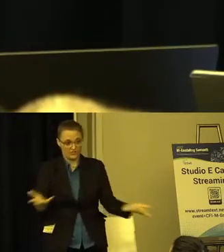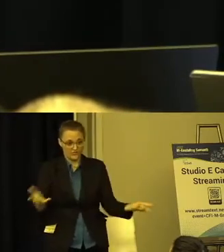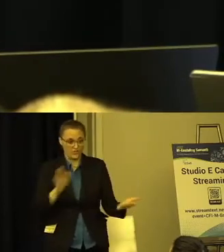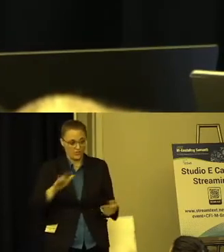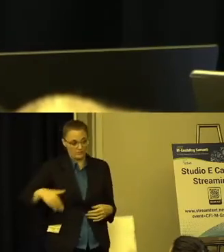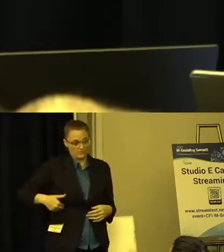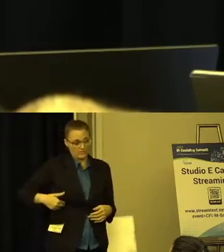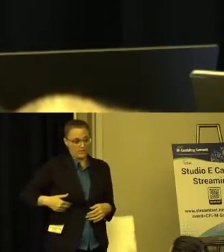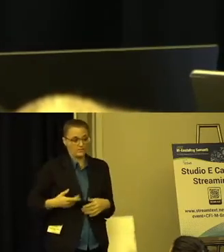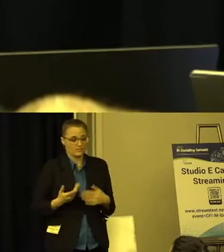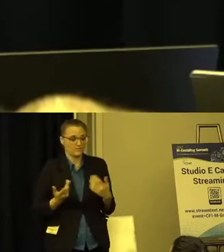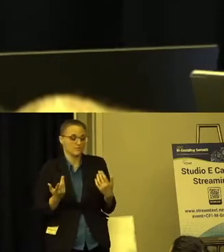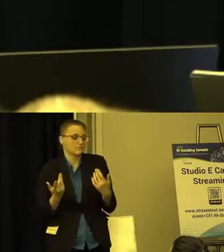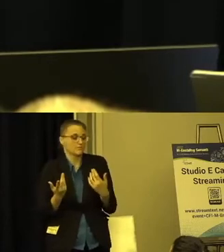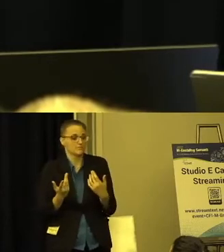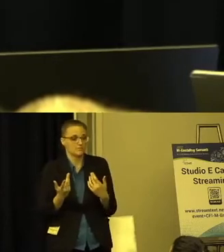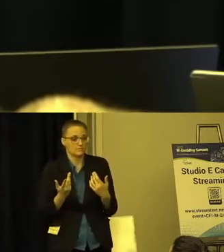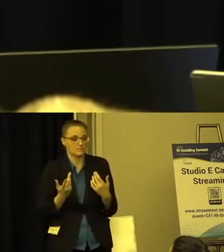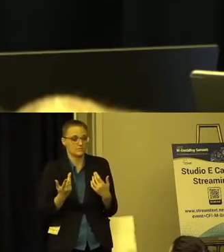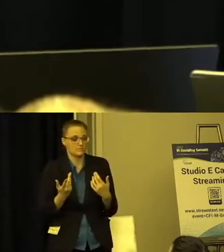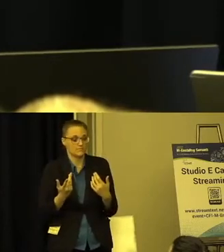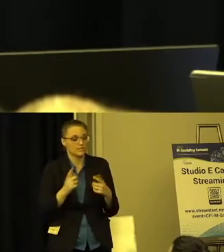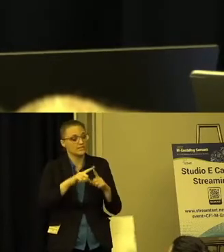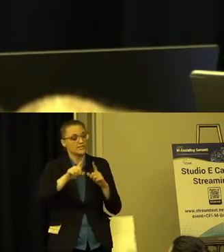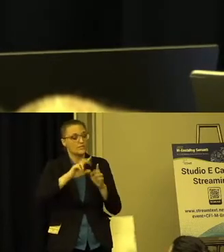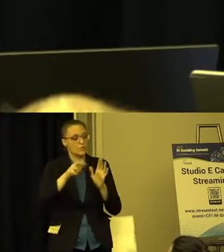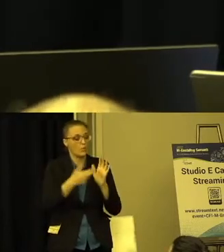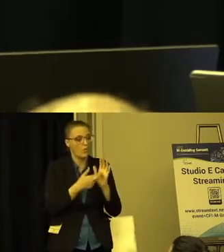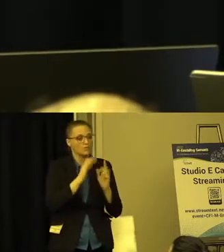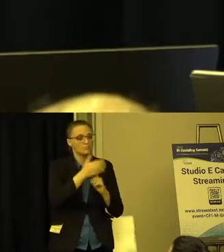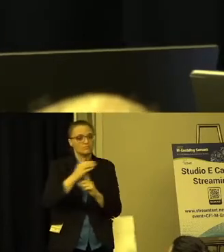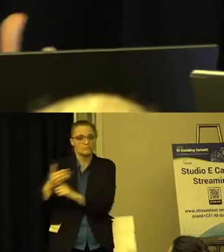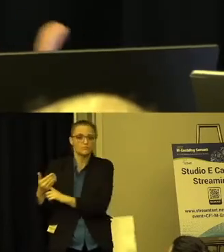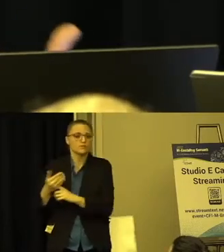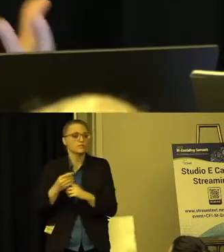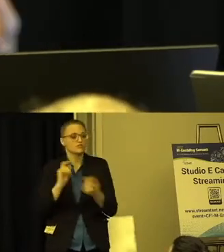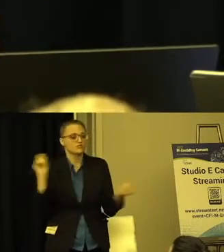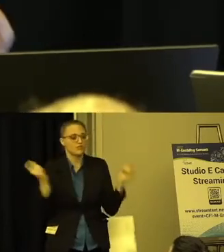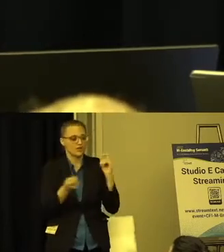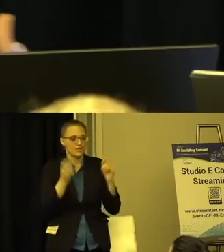insights and get in different roles, then you change the future.